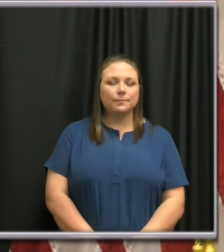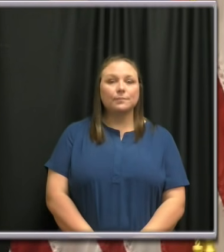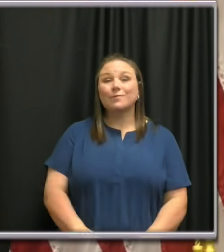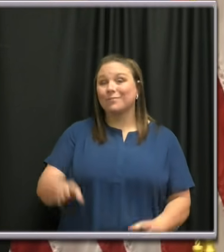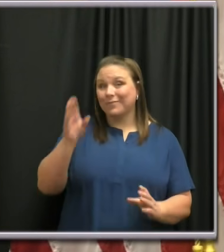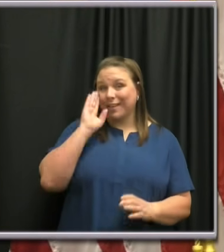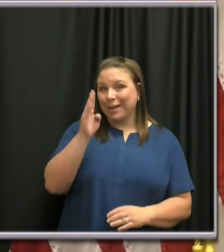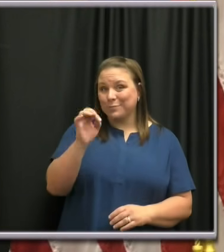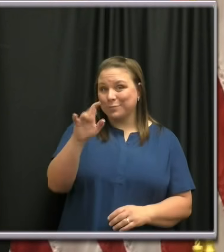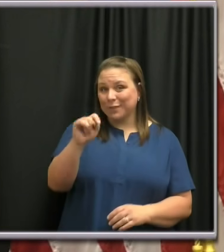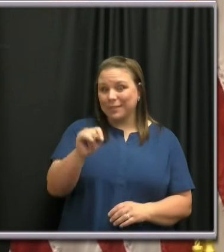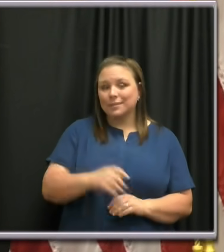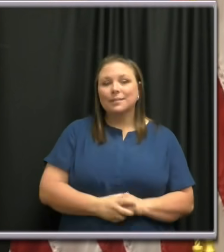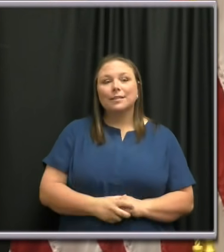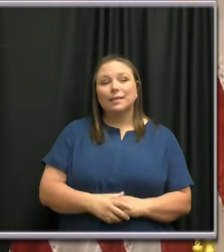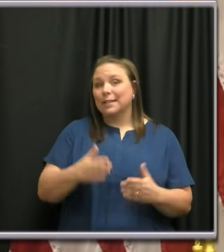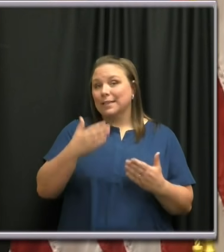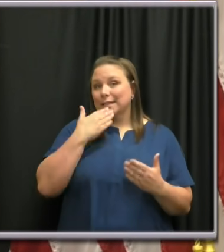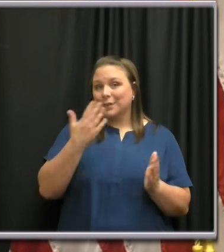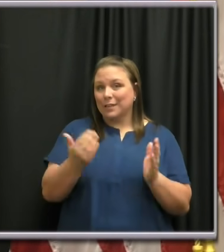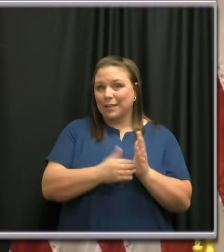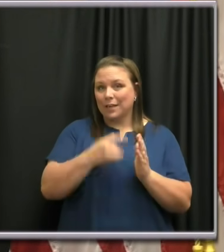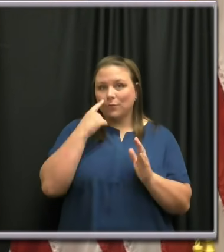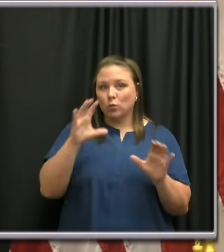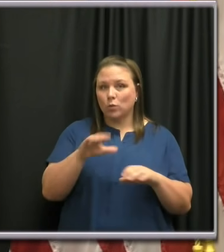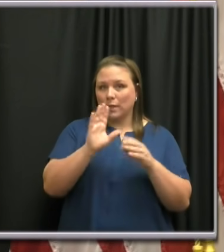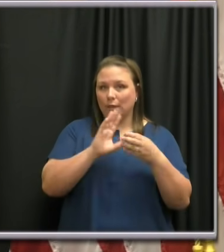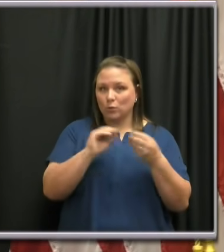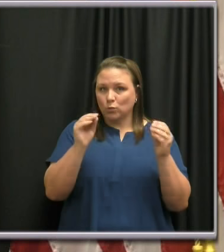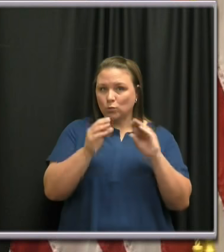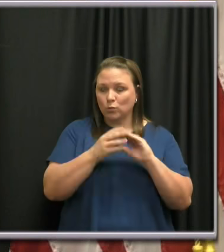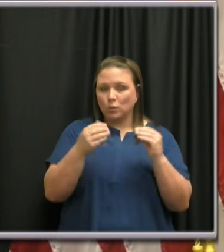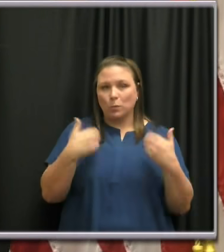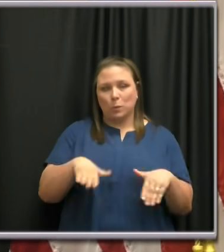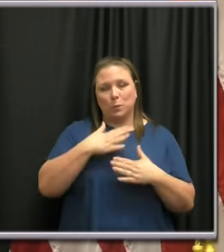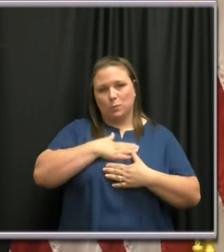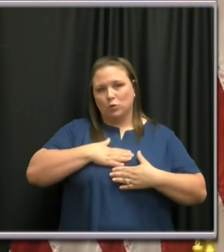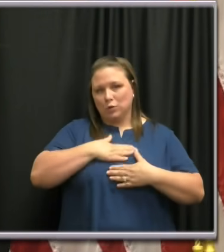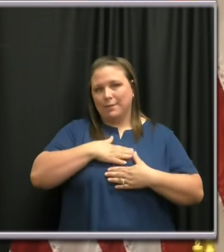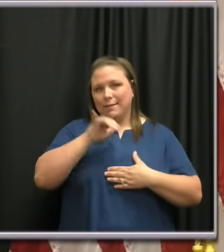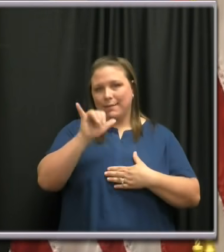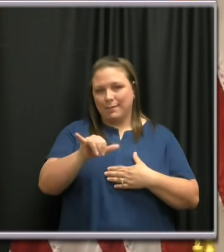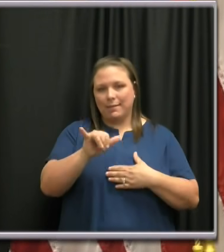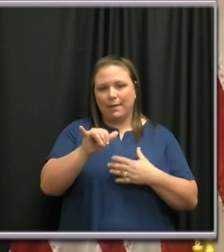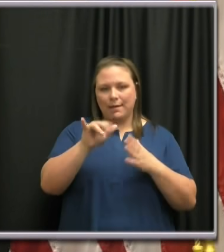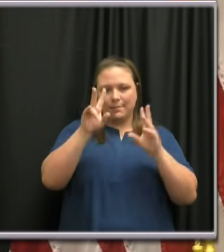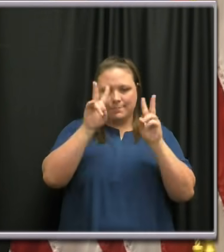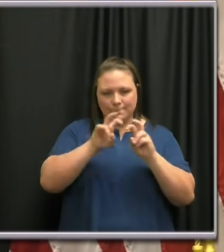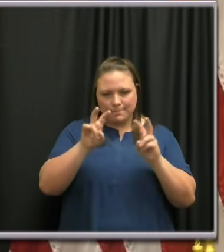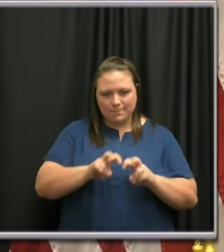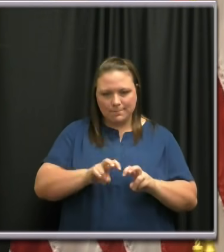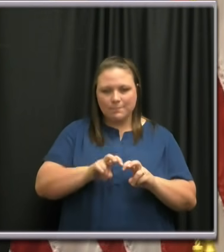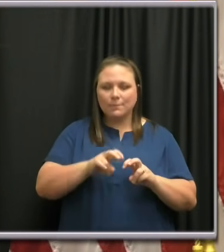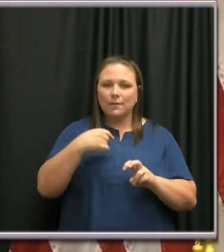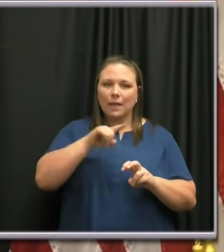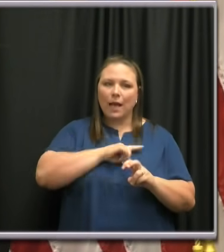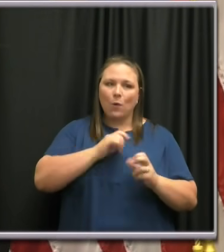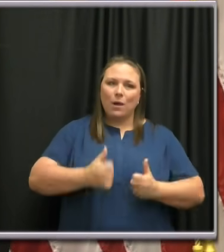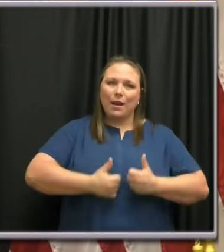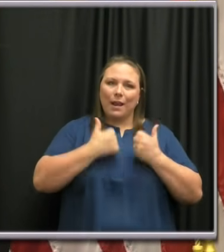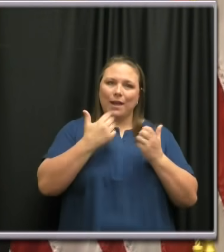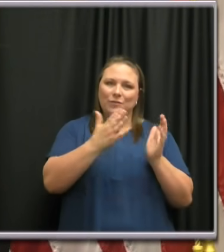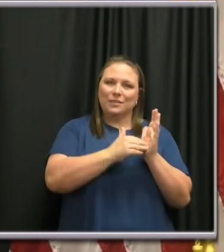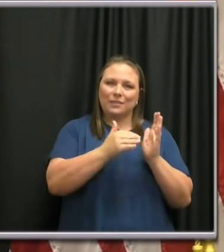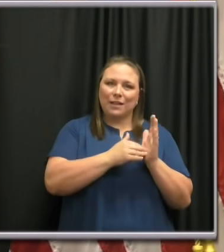Hi, Brett. Thank you for doing that story. We really appreciated that look into our lives as